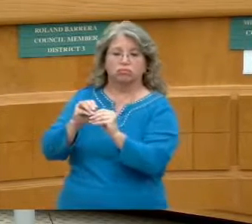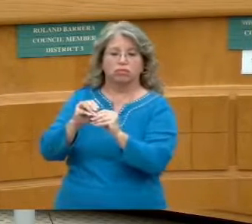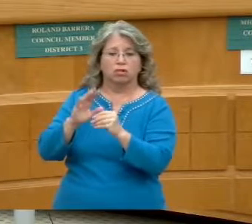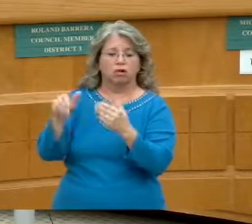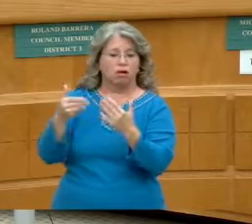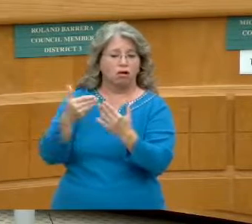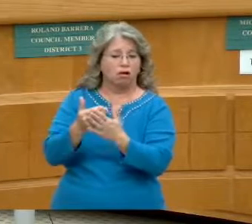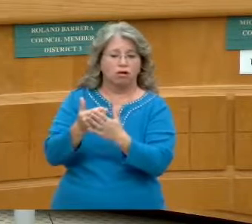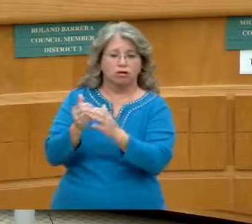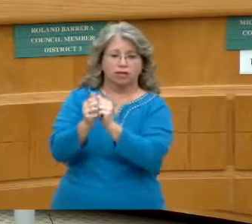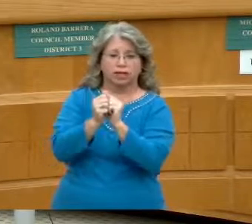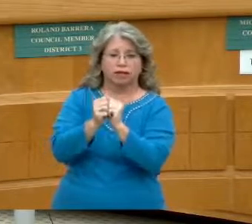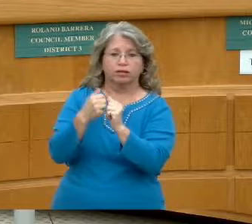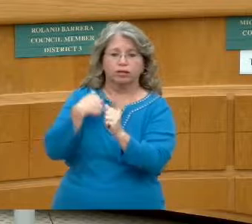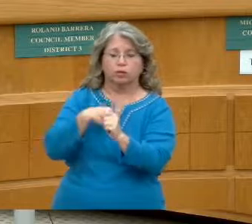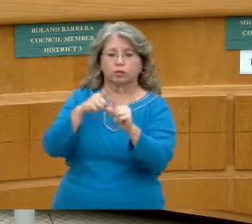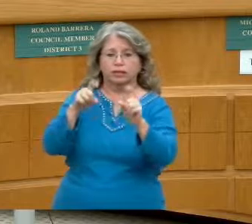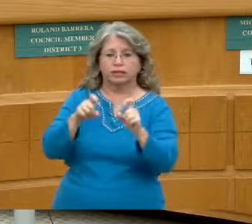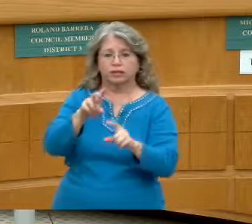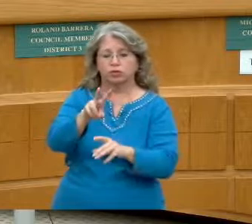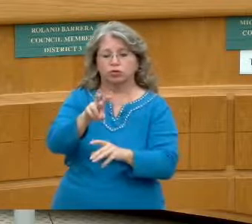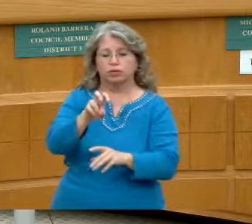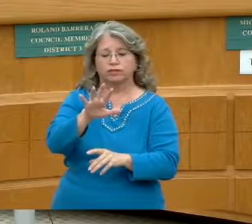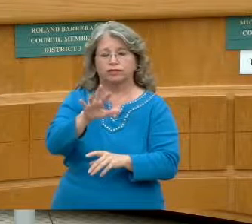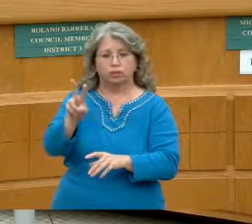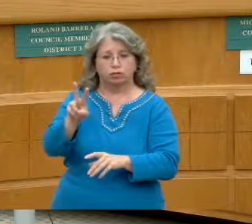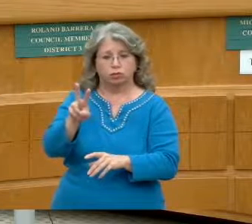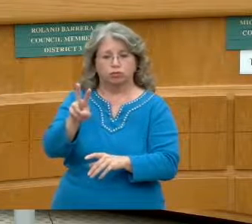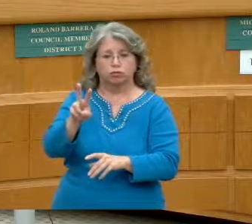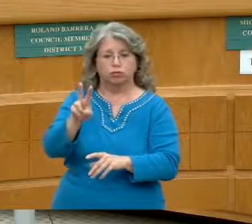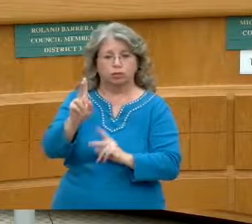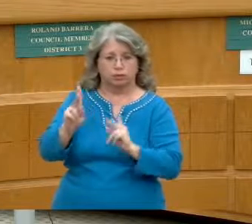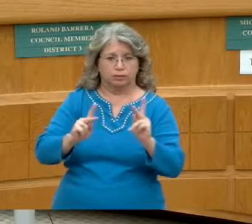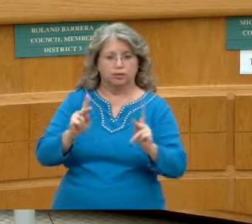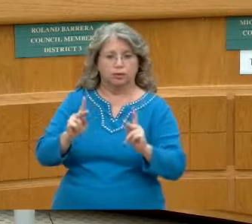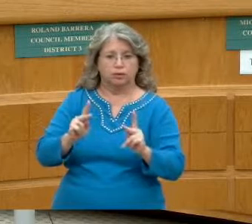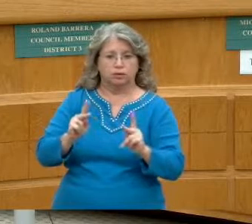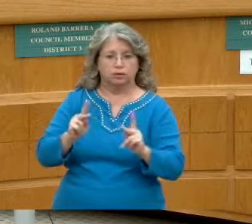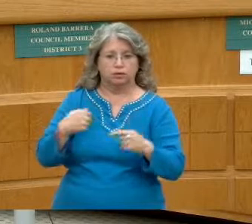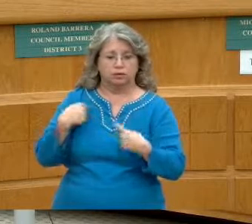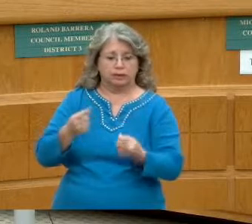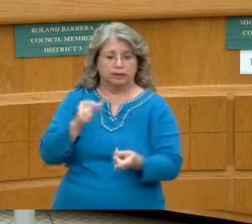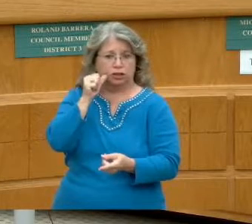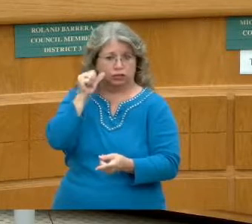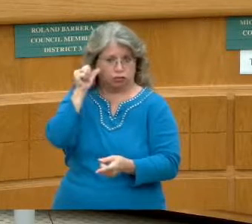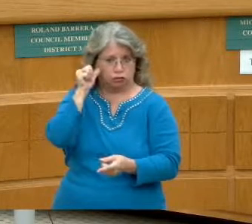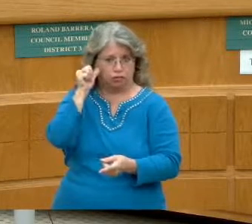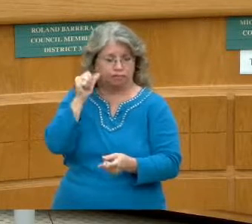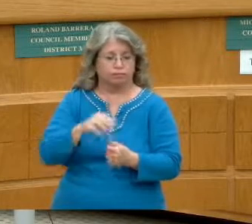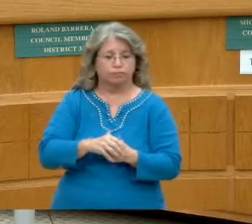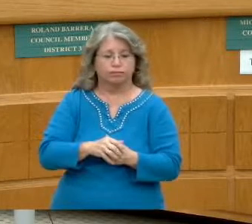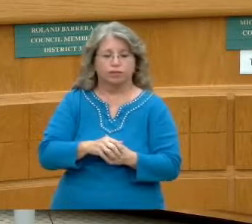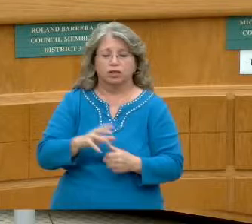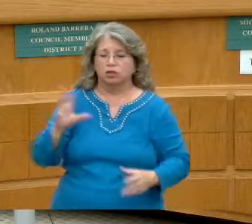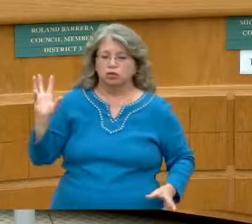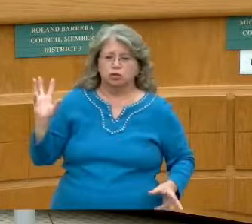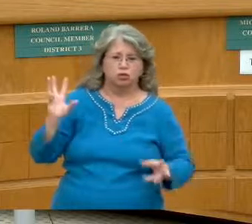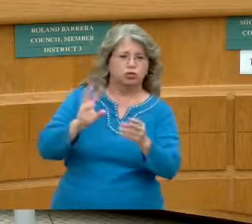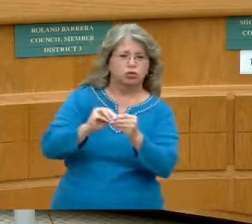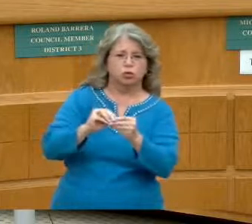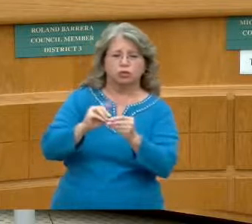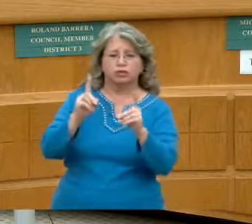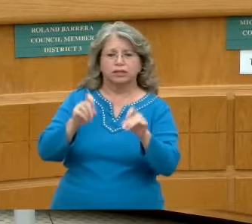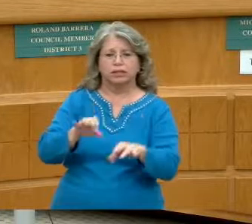private side, we've tested 252 persons since yesterday. That brings our total tests to date